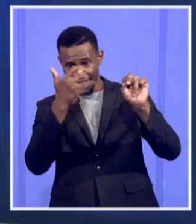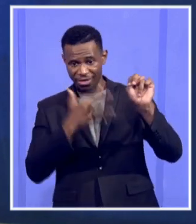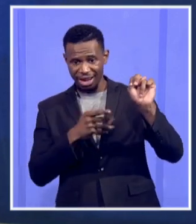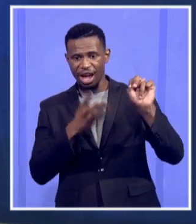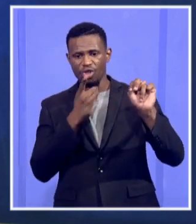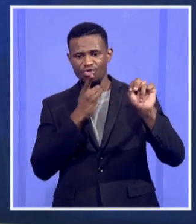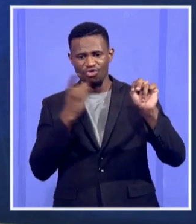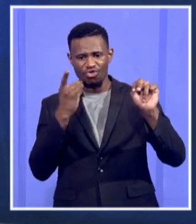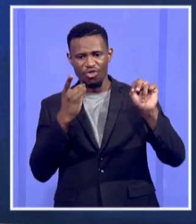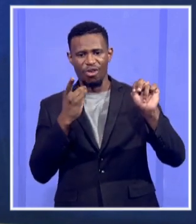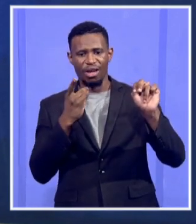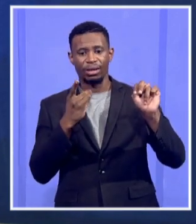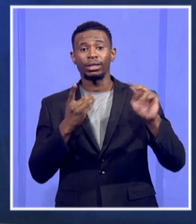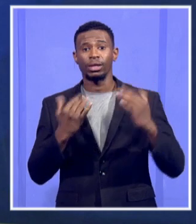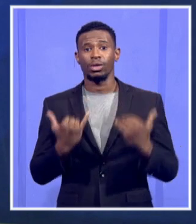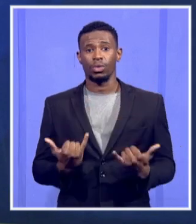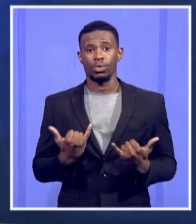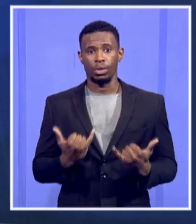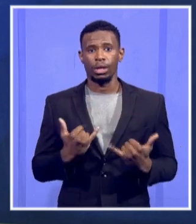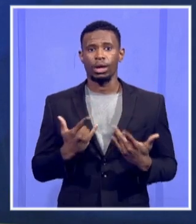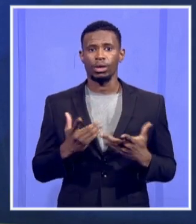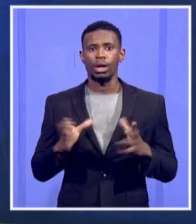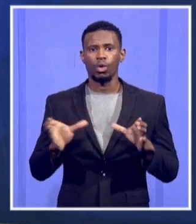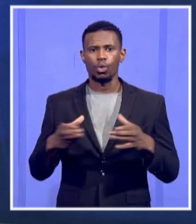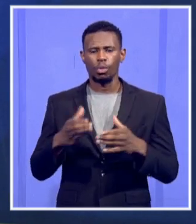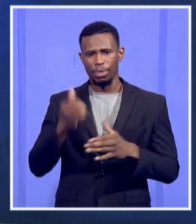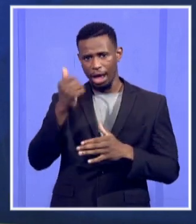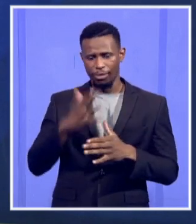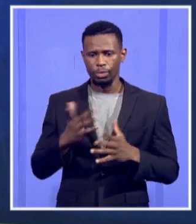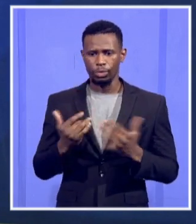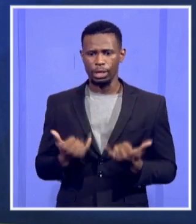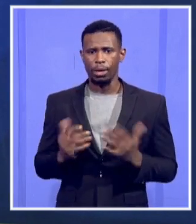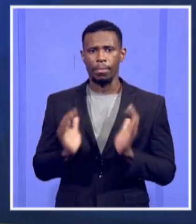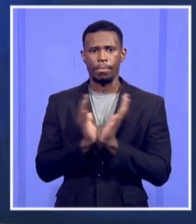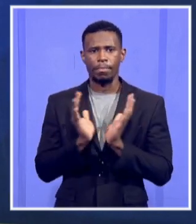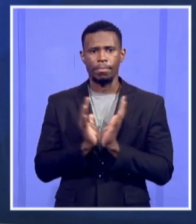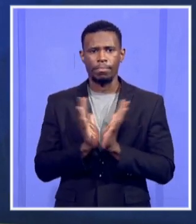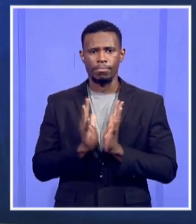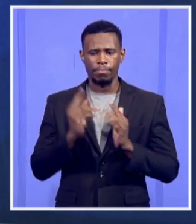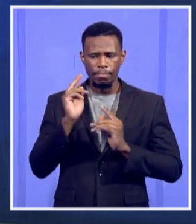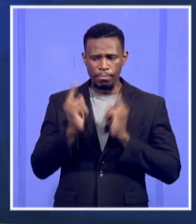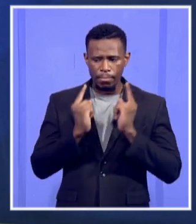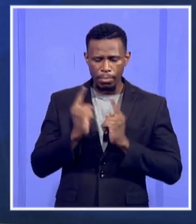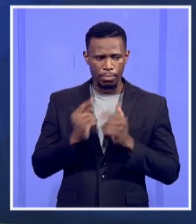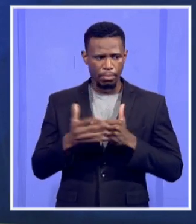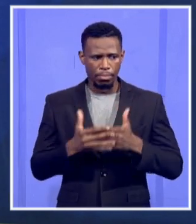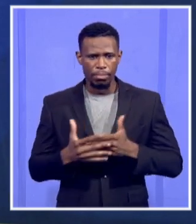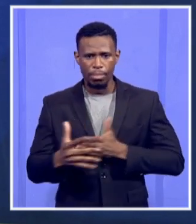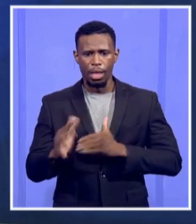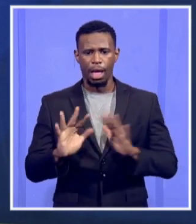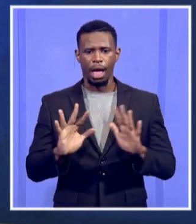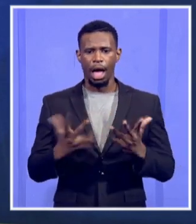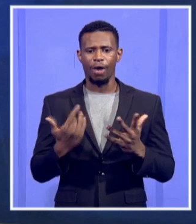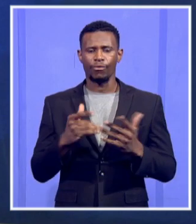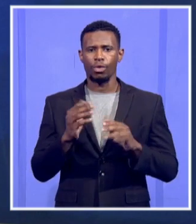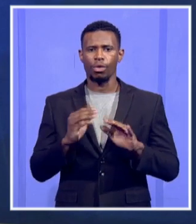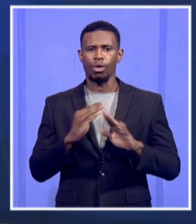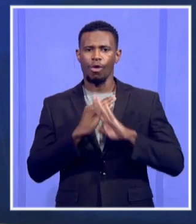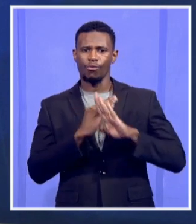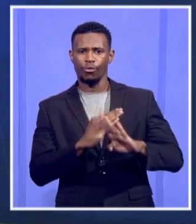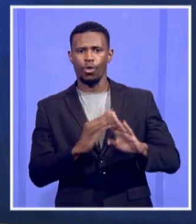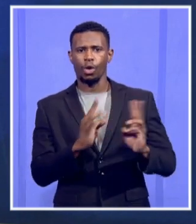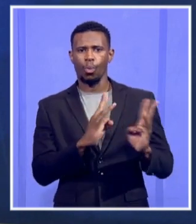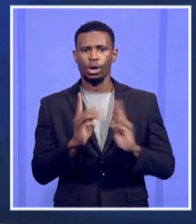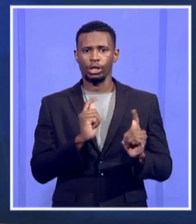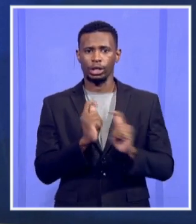of ministers will today hold a meeting to map a way forward on the continental position to climate change. For further developments